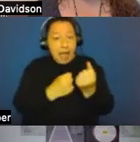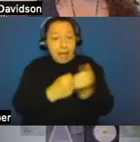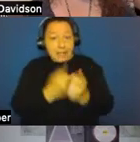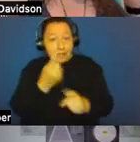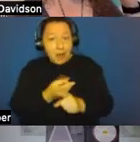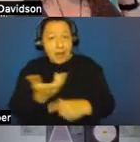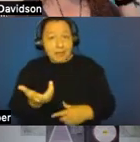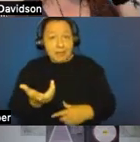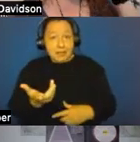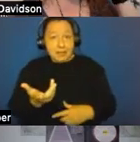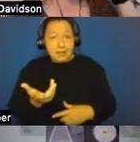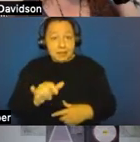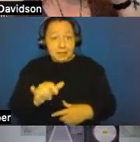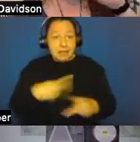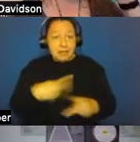also,